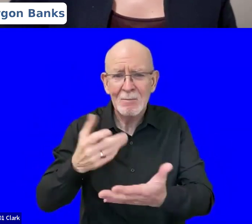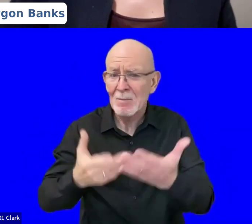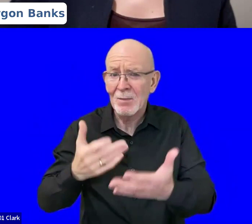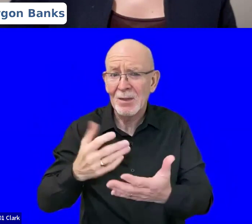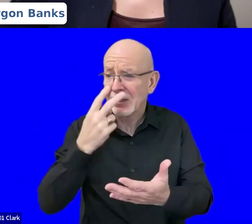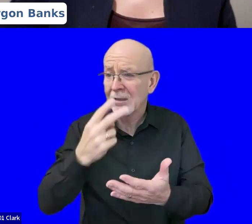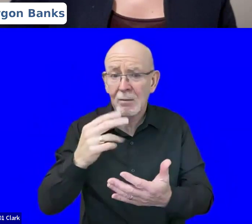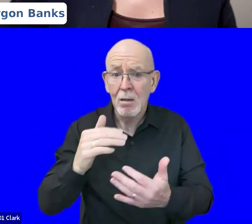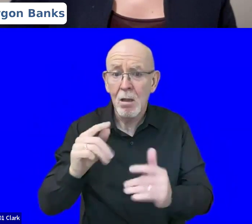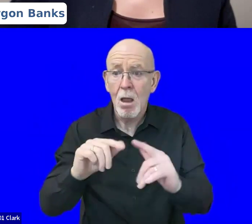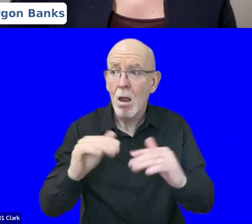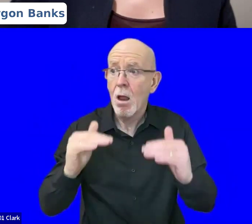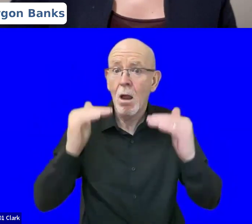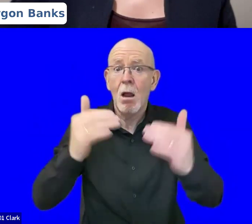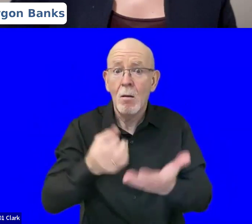are not high.